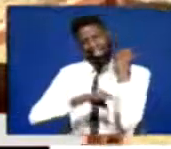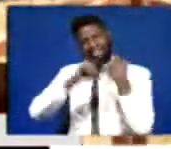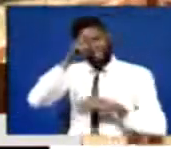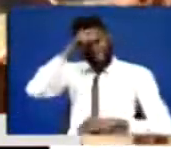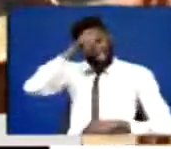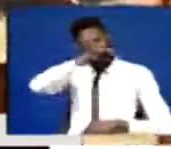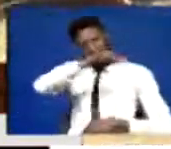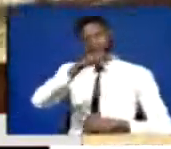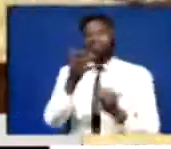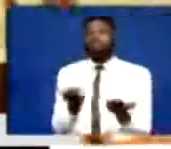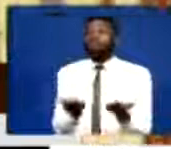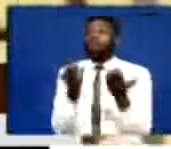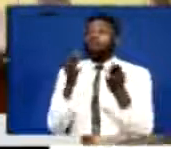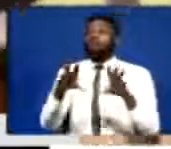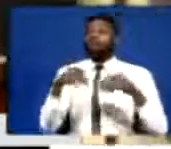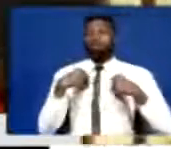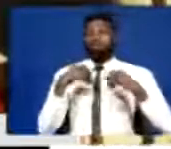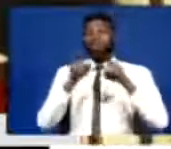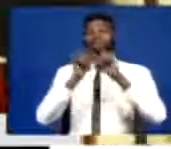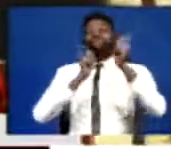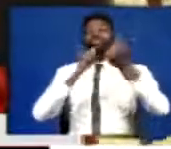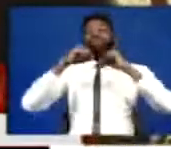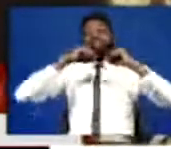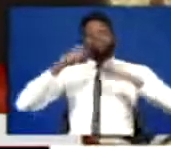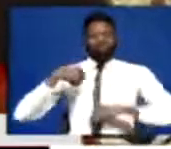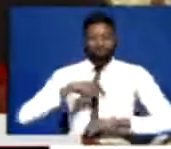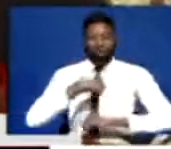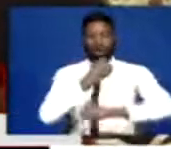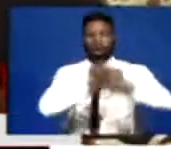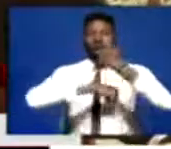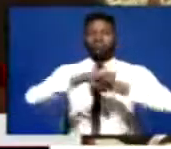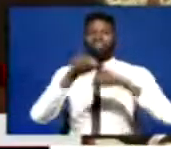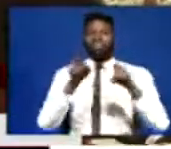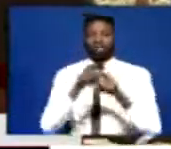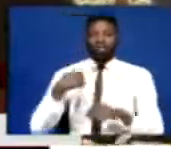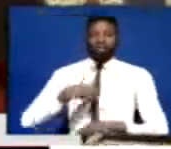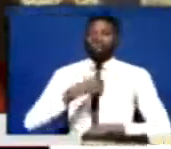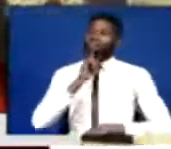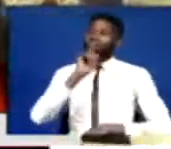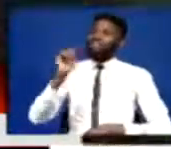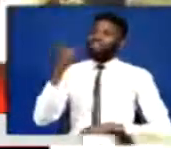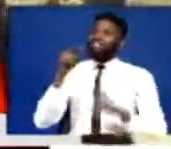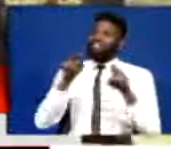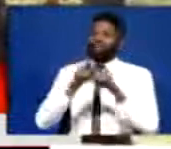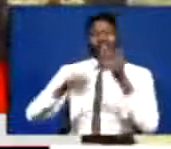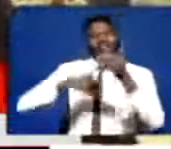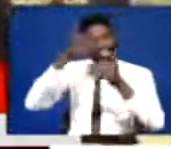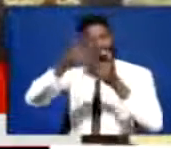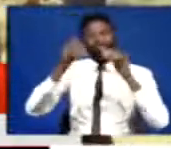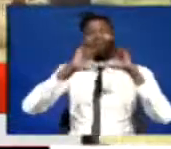bringing them to accept the spot on top here. And that's exactly where we are. We are sure that Kenya will also host the next World Shoot.